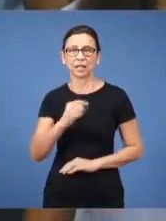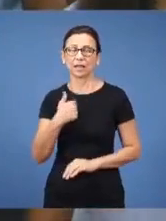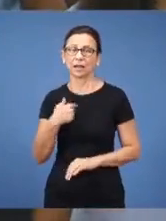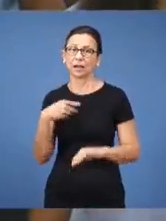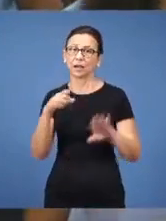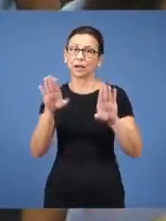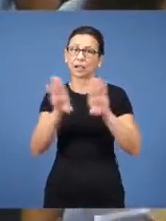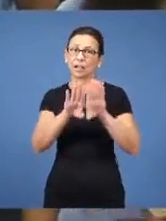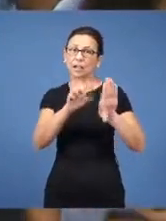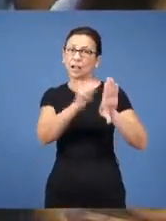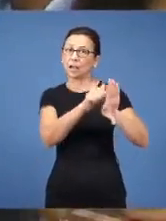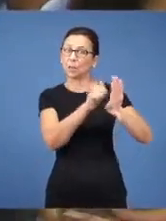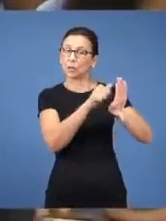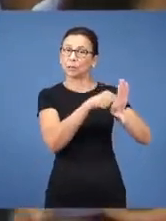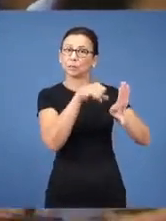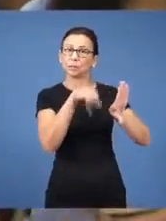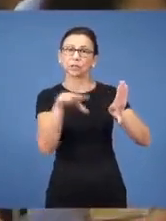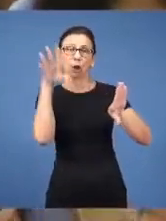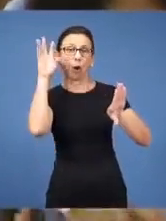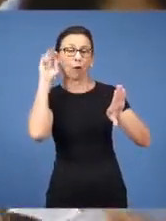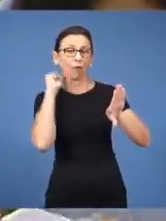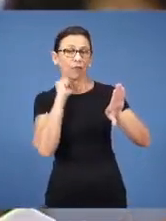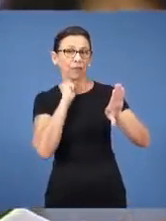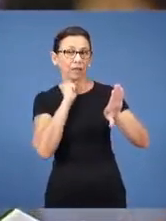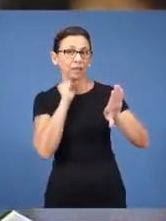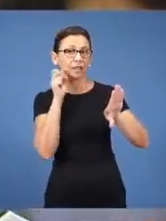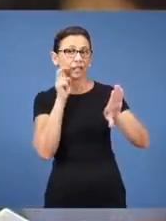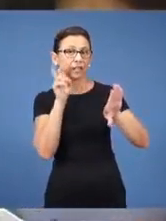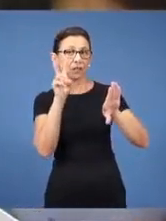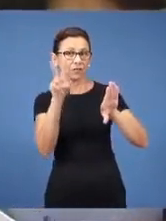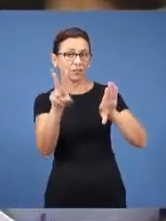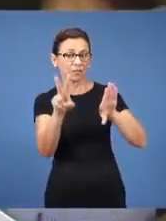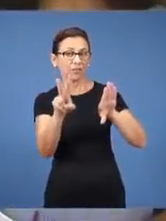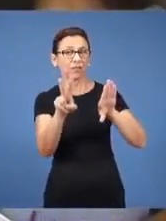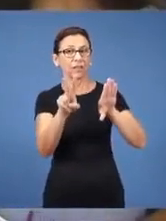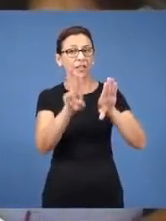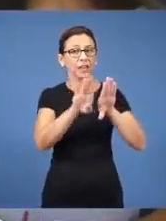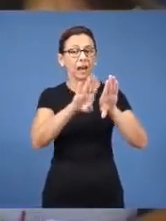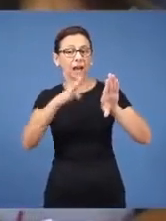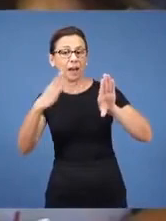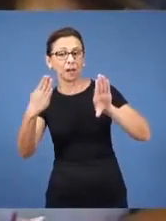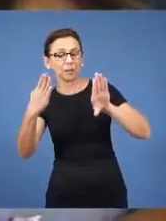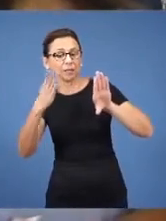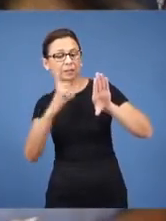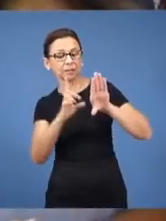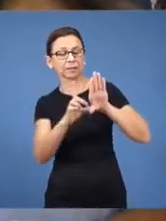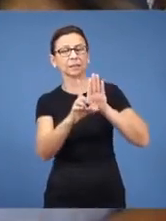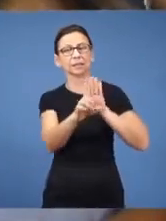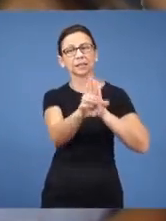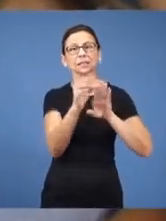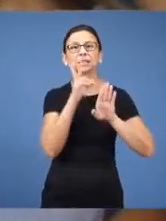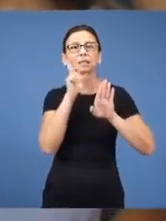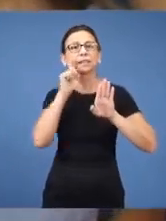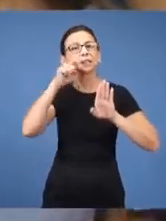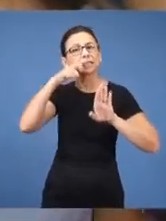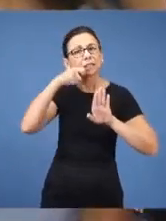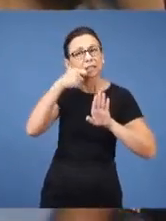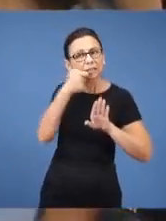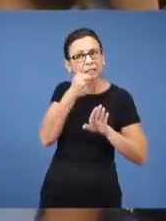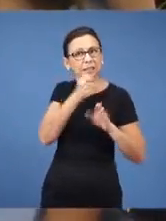Behold, I stand at the door and knock. If anyone hears my voice and opens the door, I will